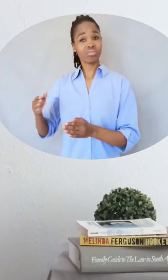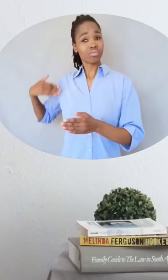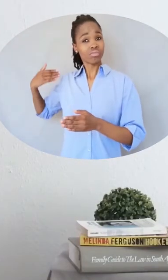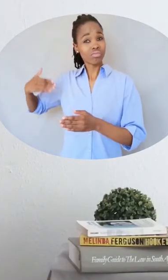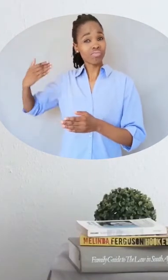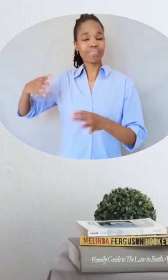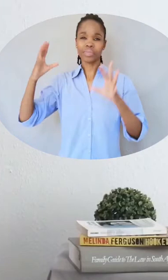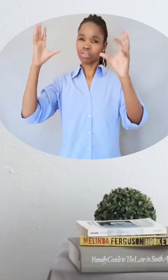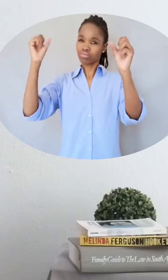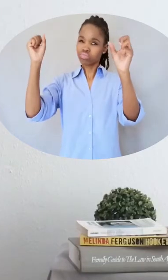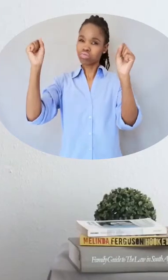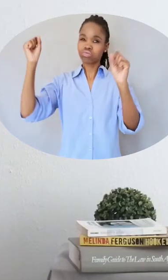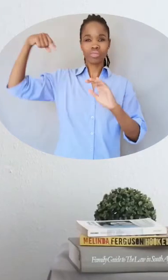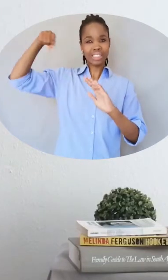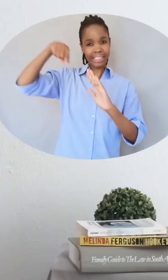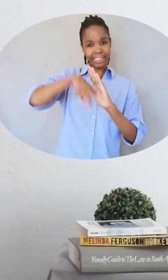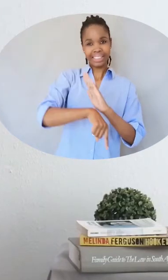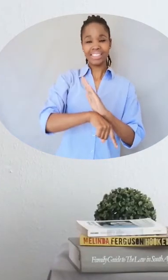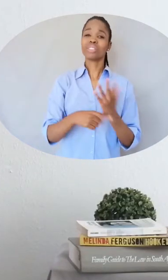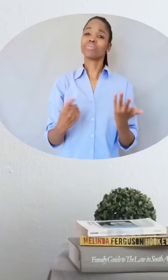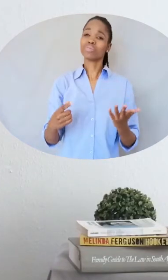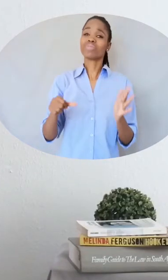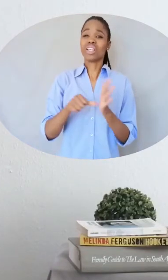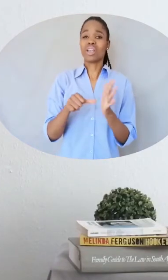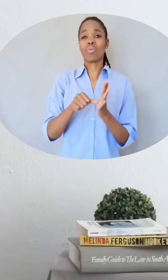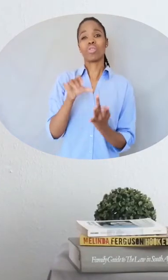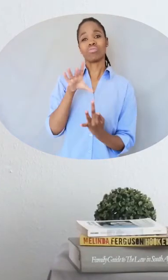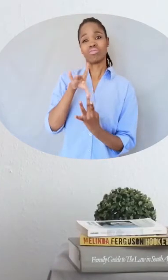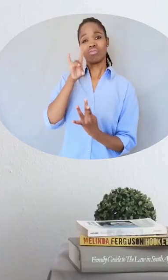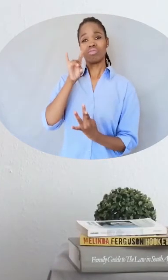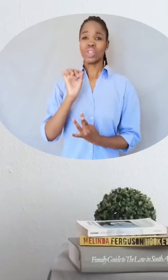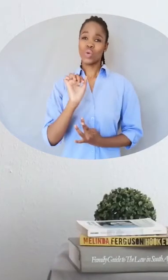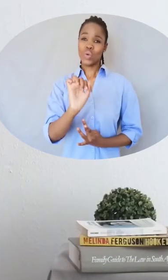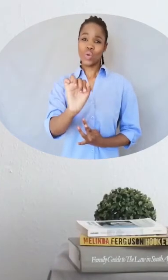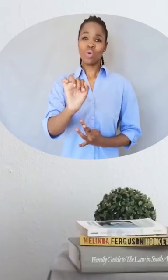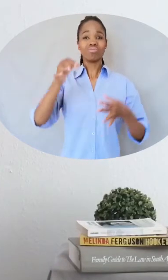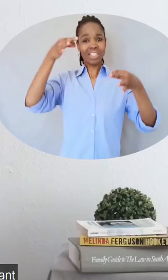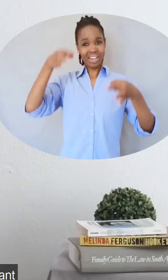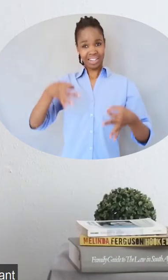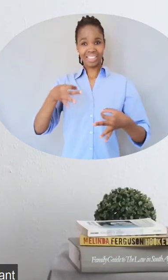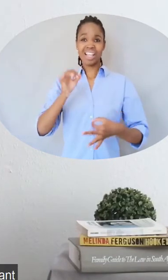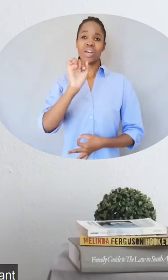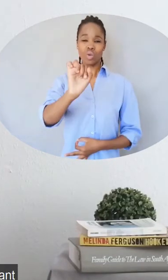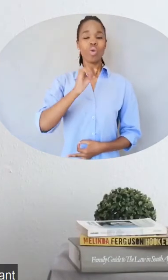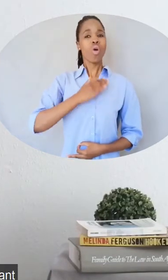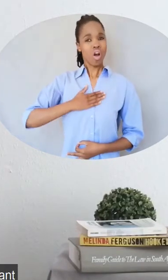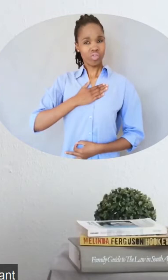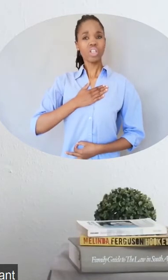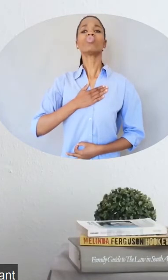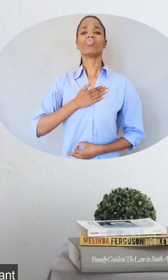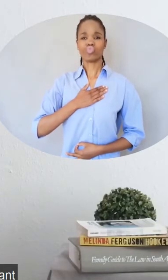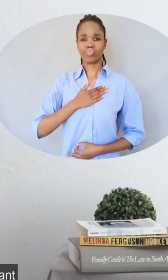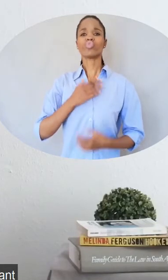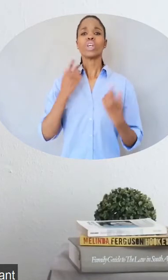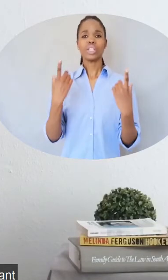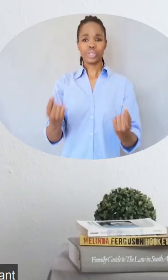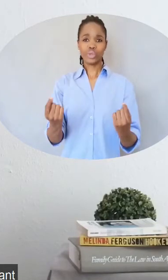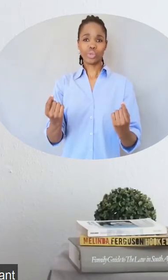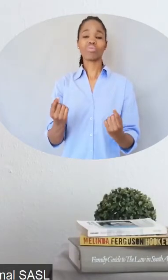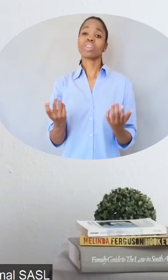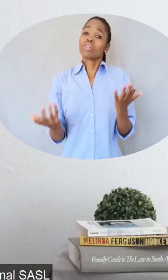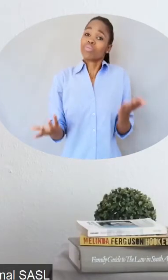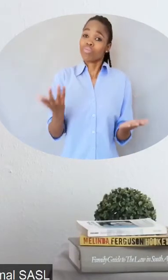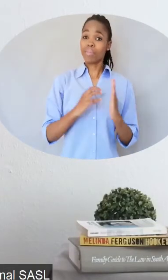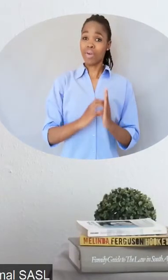With all the things that I've mentioned it's a personal decision. Once you decide what you want to do for your life,